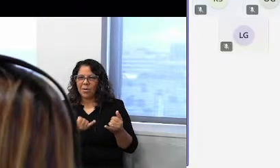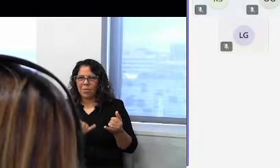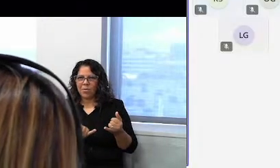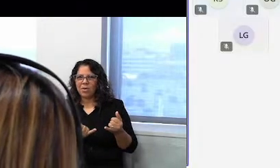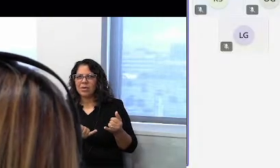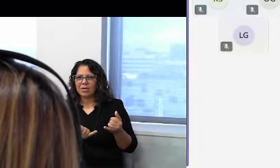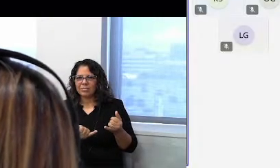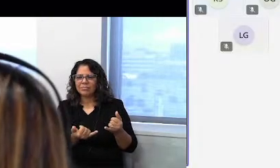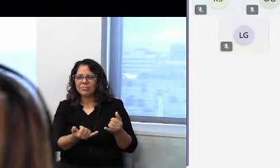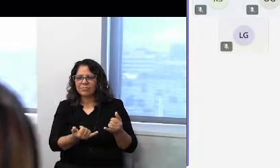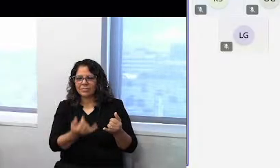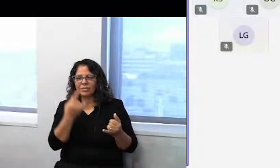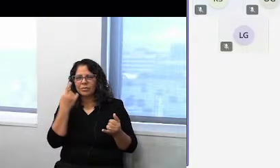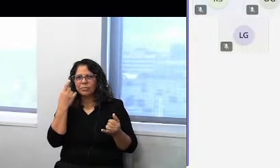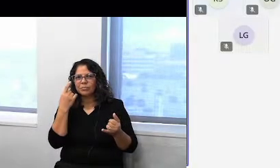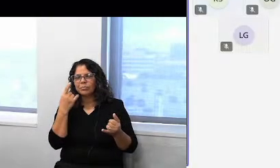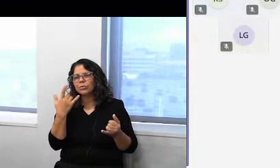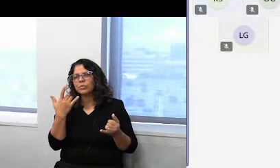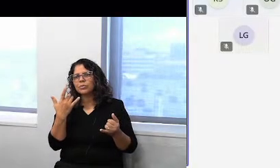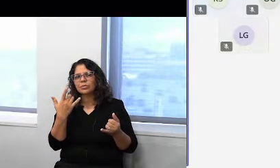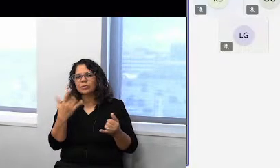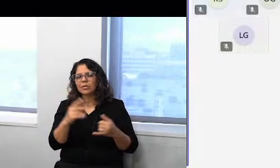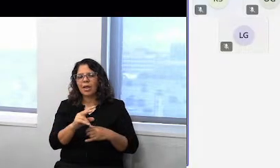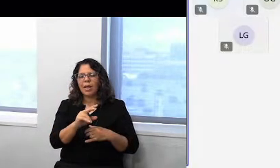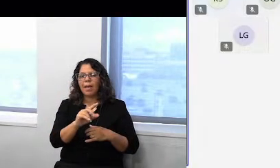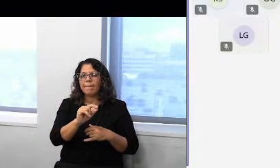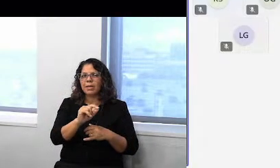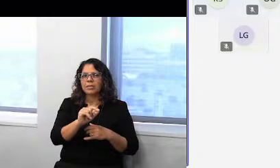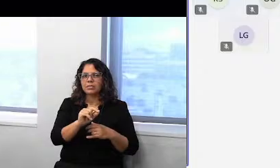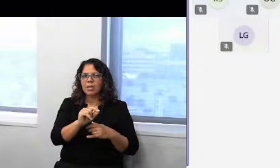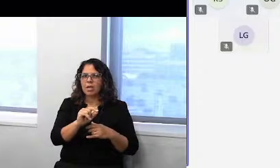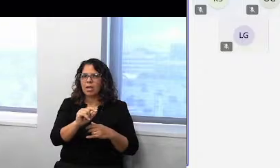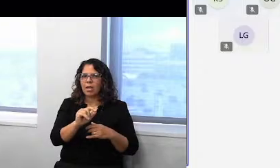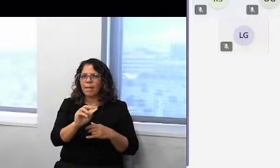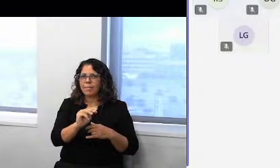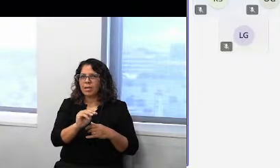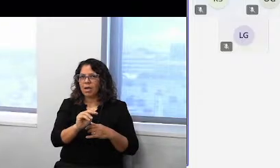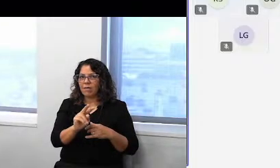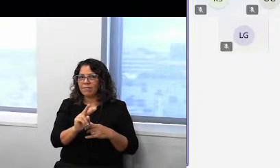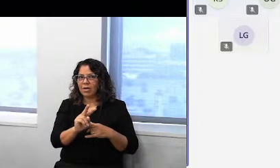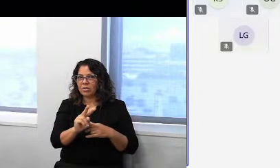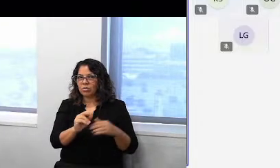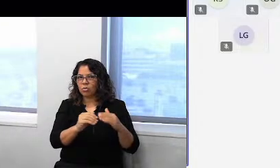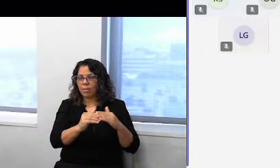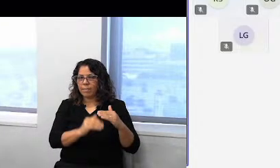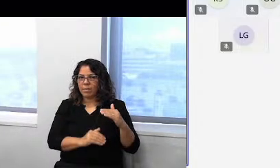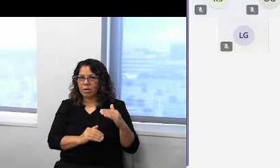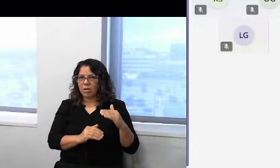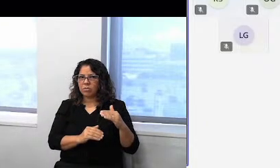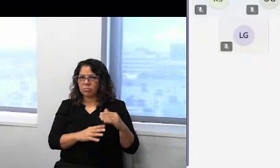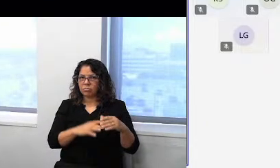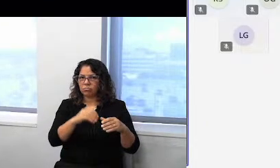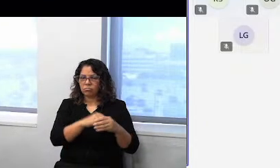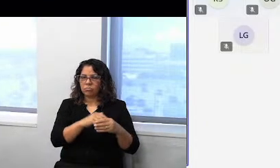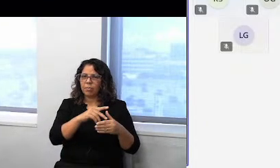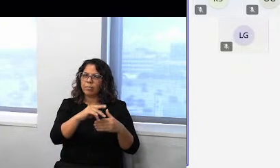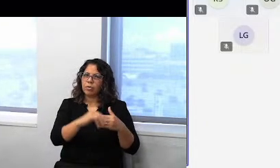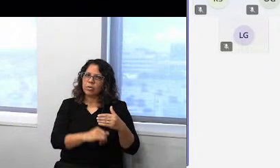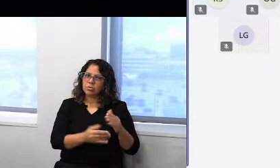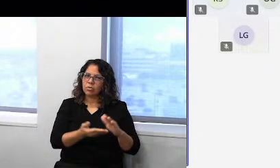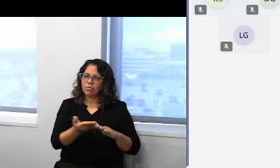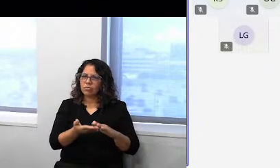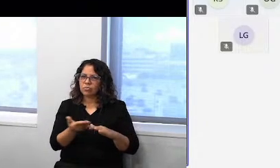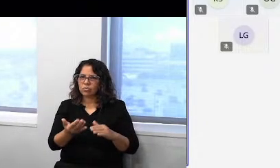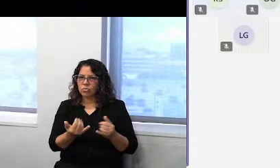the operating PPOs. That is correct, right? So what's the question? Do you understand that? Yeah, I